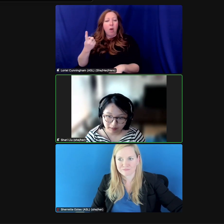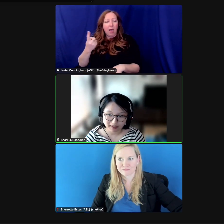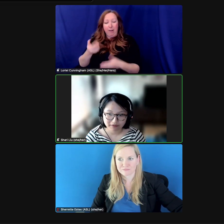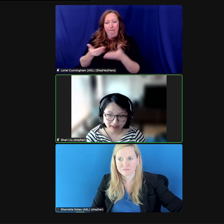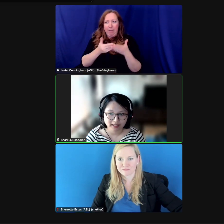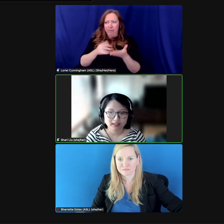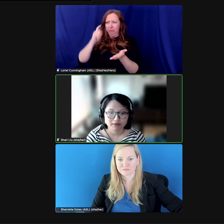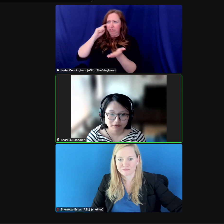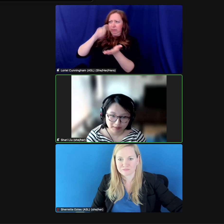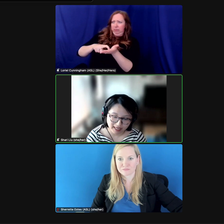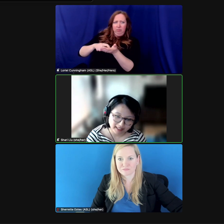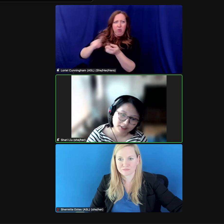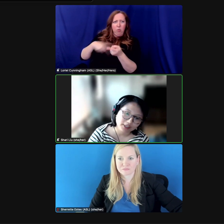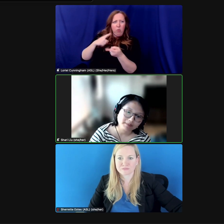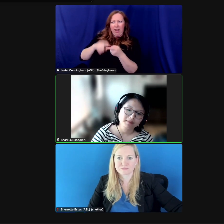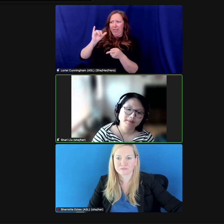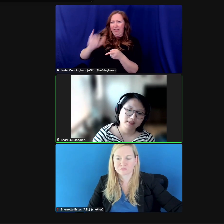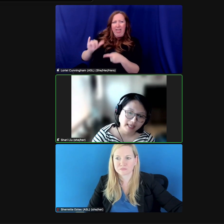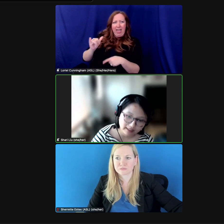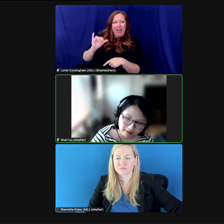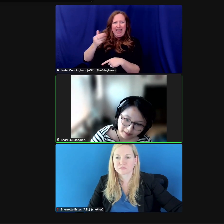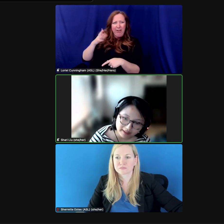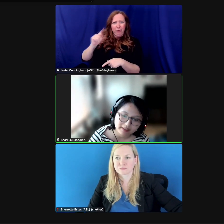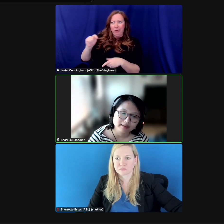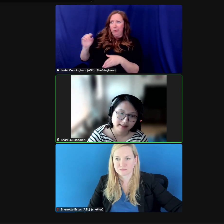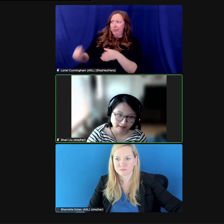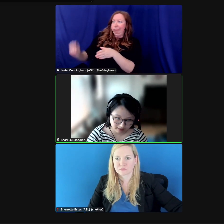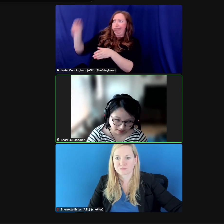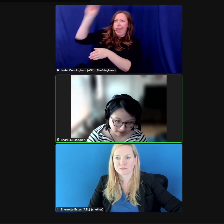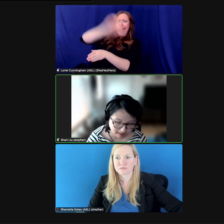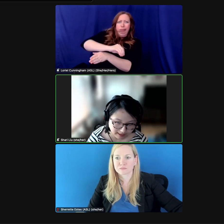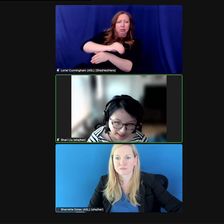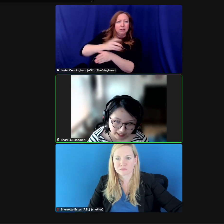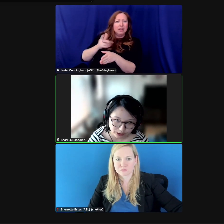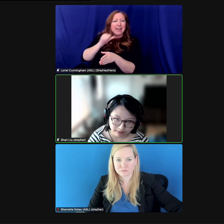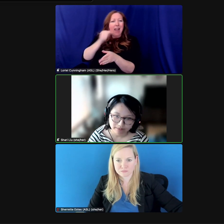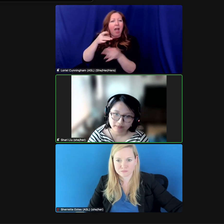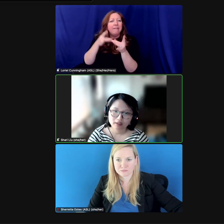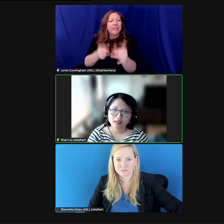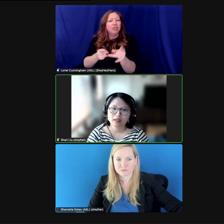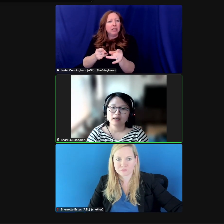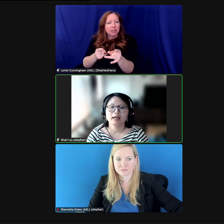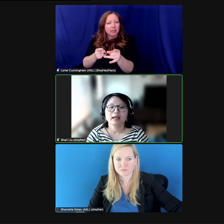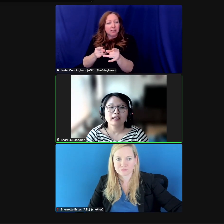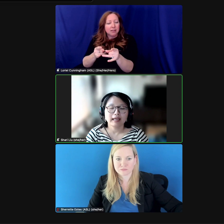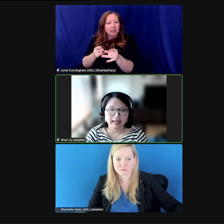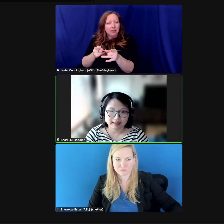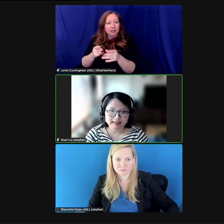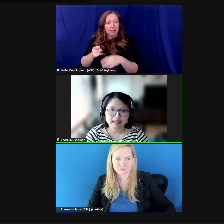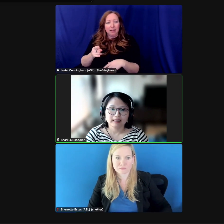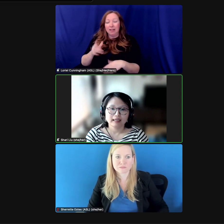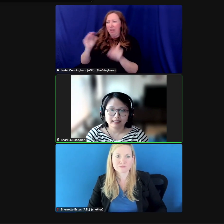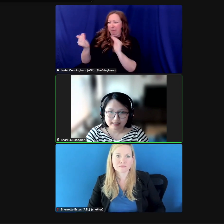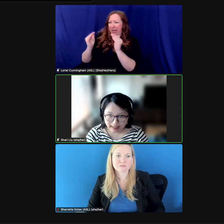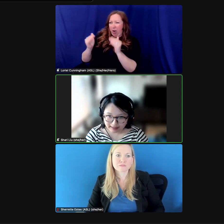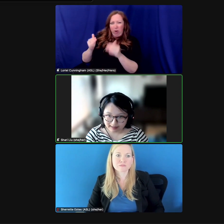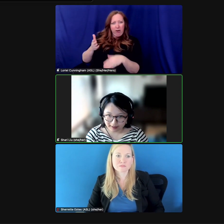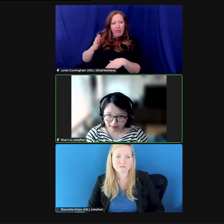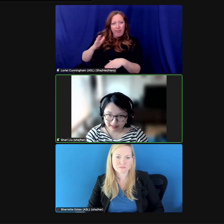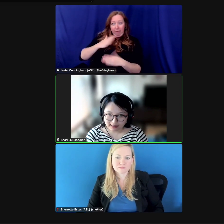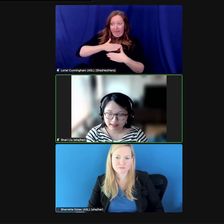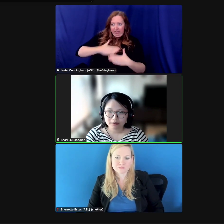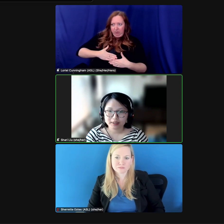inefficient by failing to conform the height of the jump to the height of the barrier, and then looked longer at that action. And in a